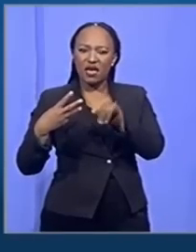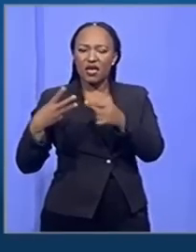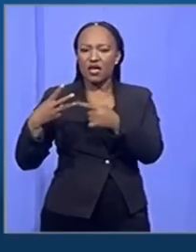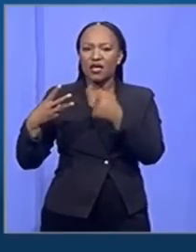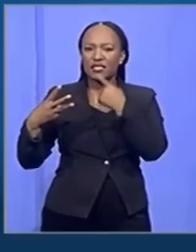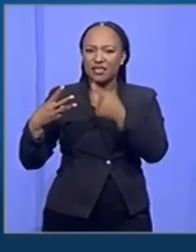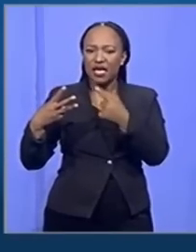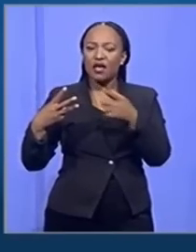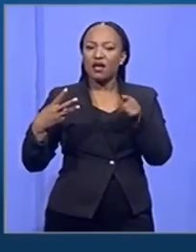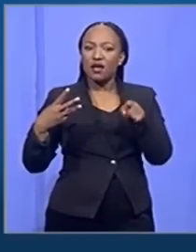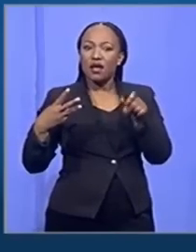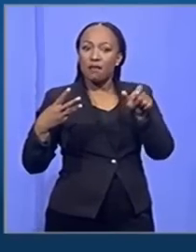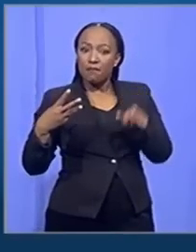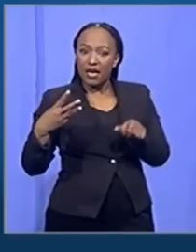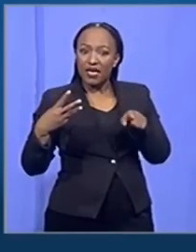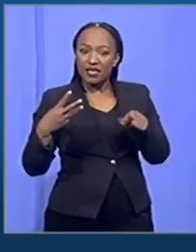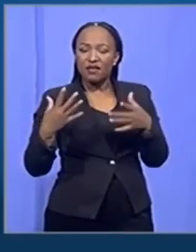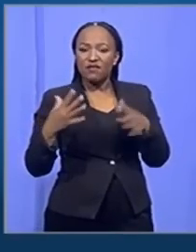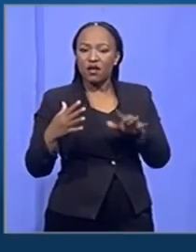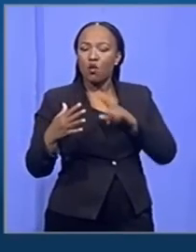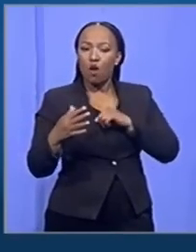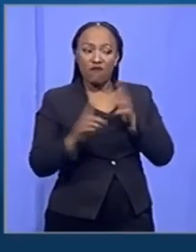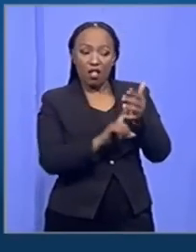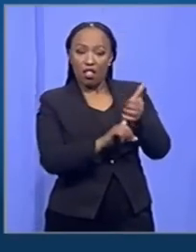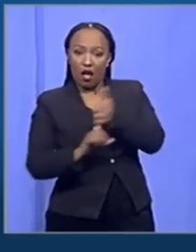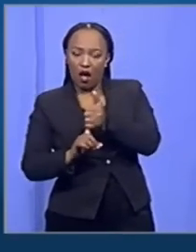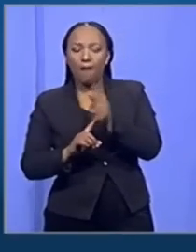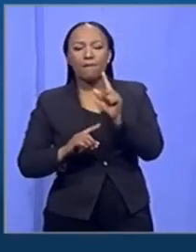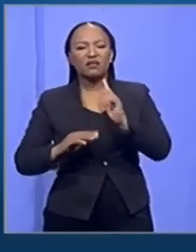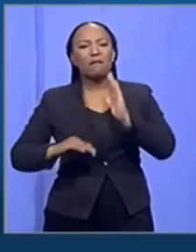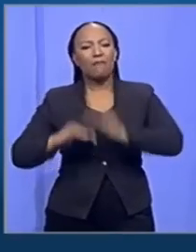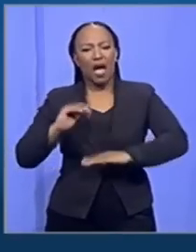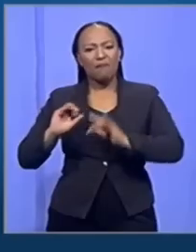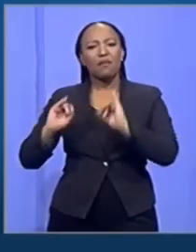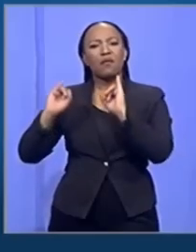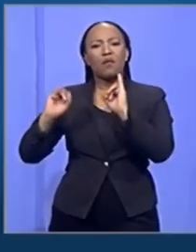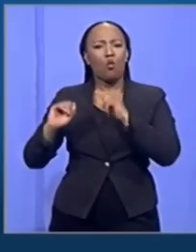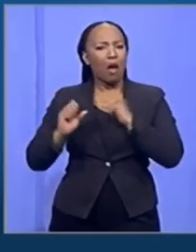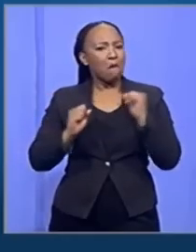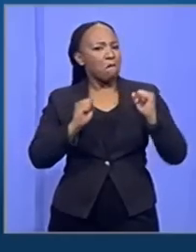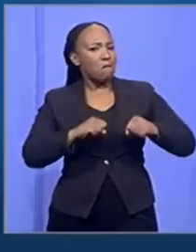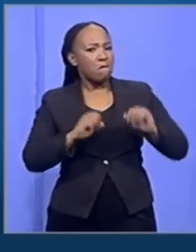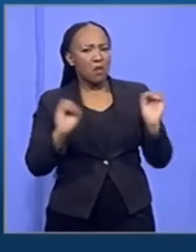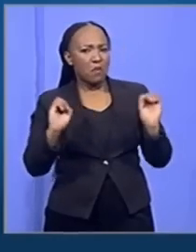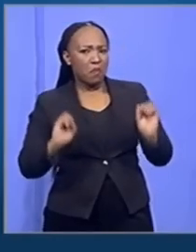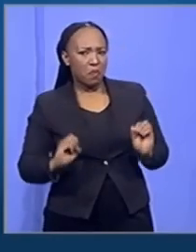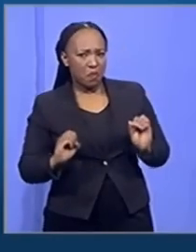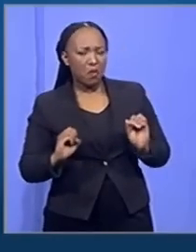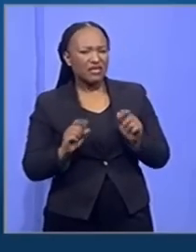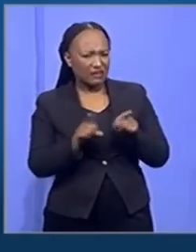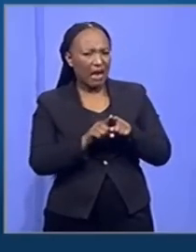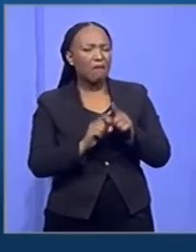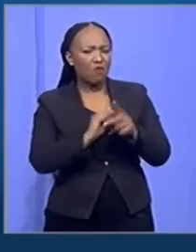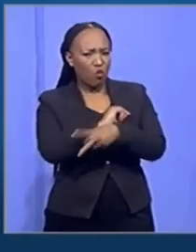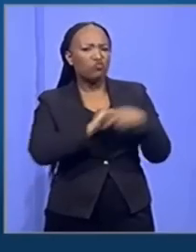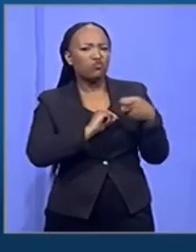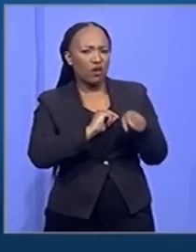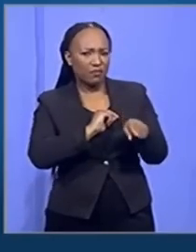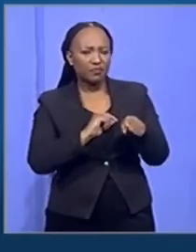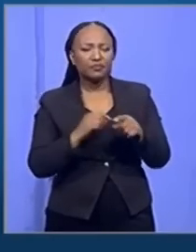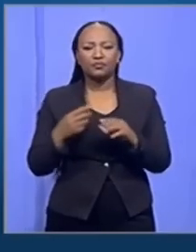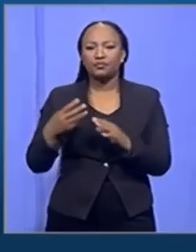mongwe lebollong o swanela ke go hwetša kotlo ya maleba gobane a sa dumellana le motho ga a fapane le lehodu. Ge